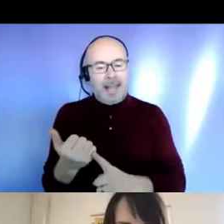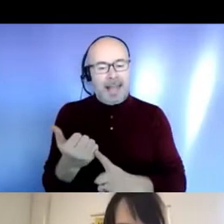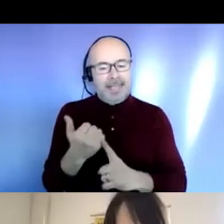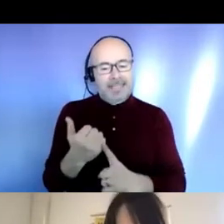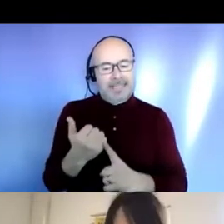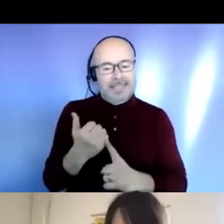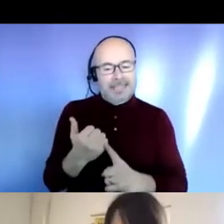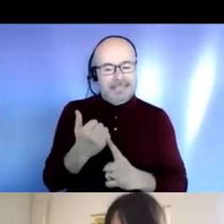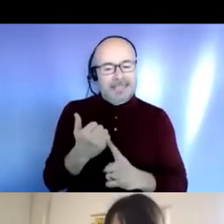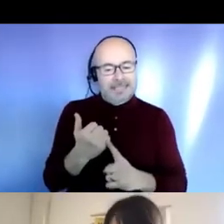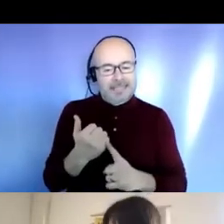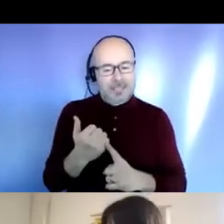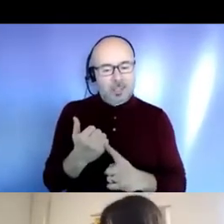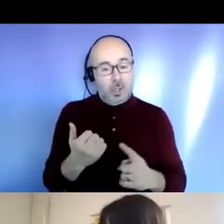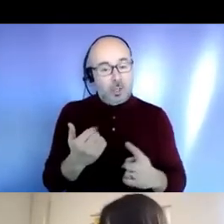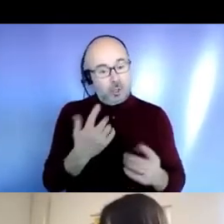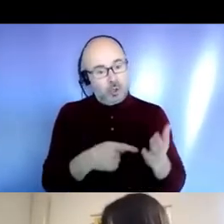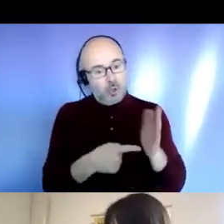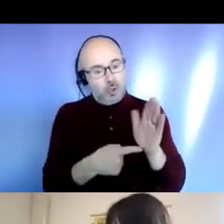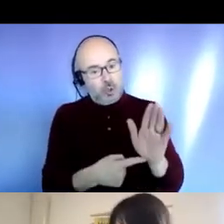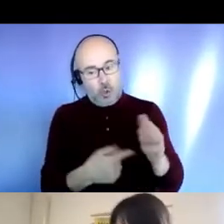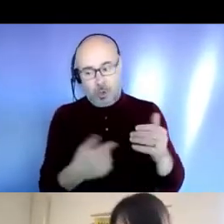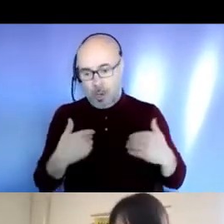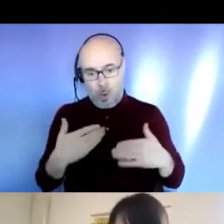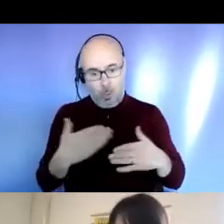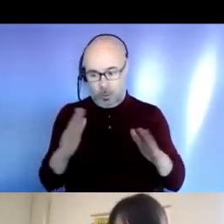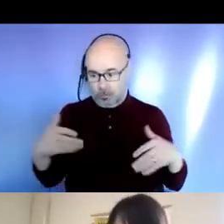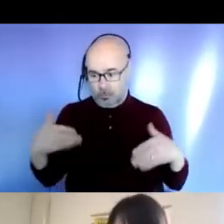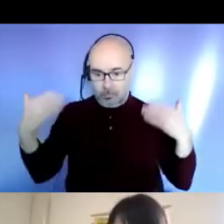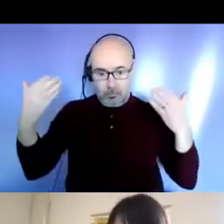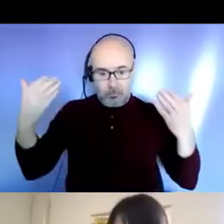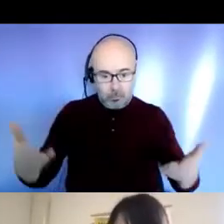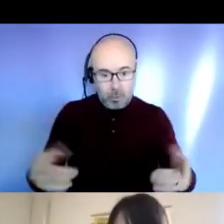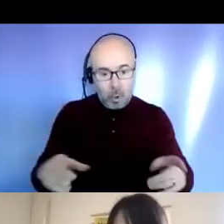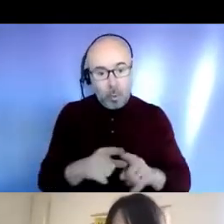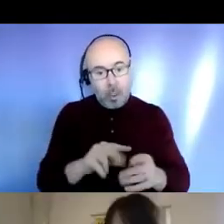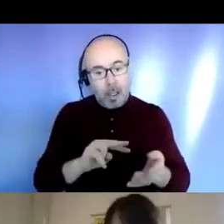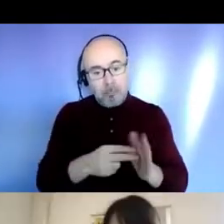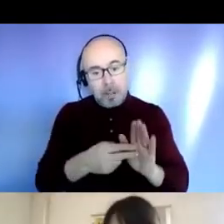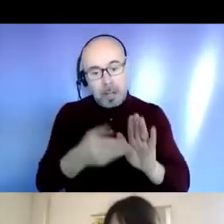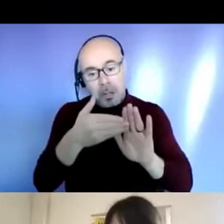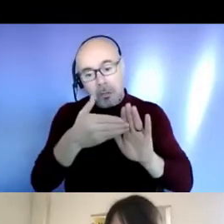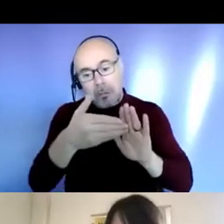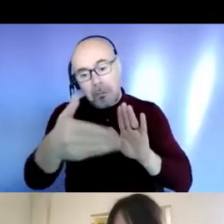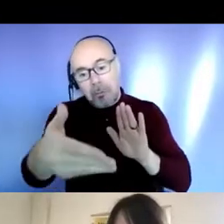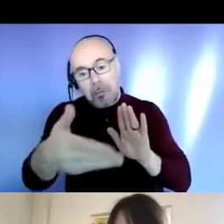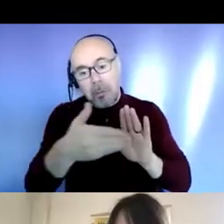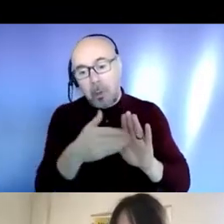things that we have been doing and some of the exciting new developments that are taking place with the programme.